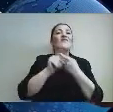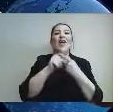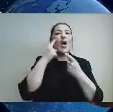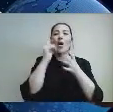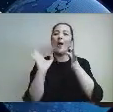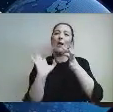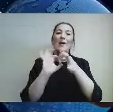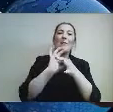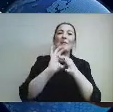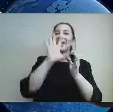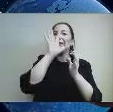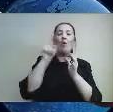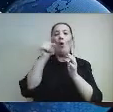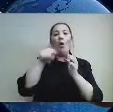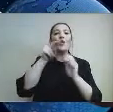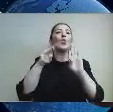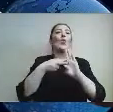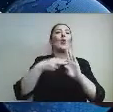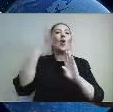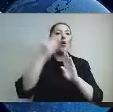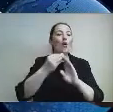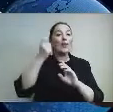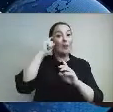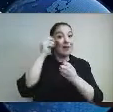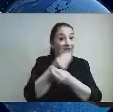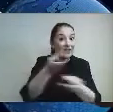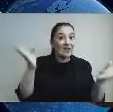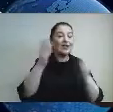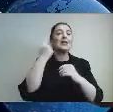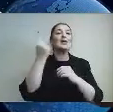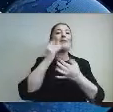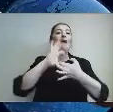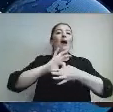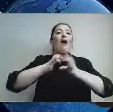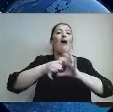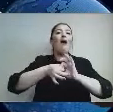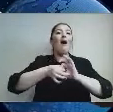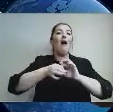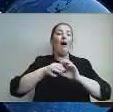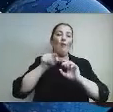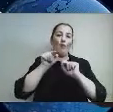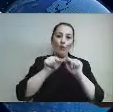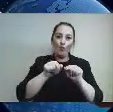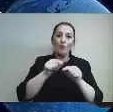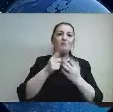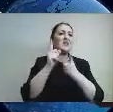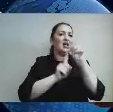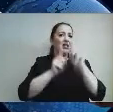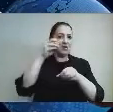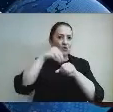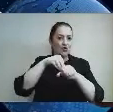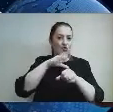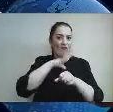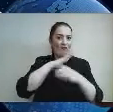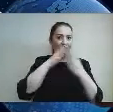get information there. There's this also social entrepreneurship network,